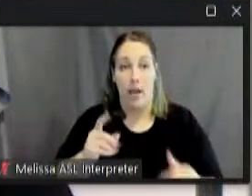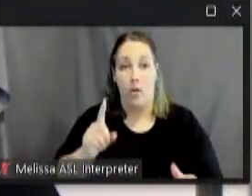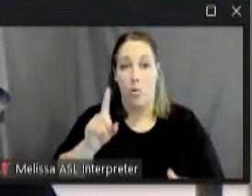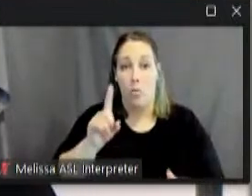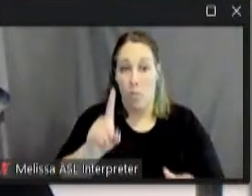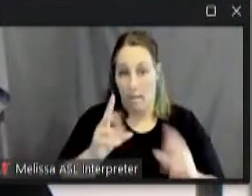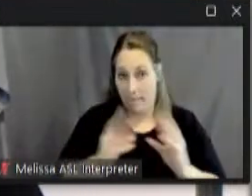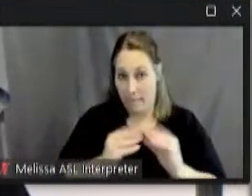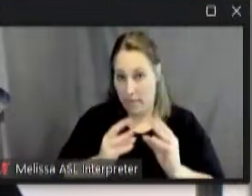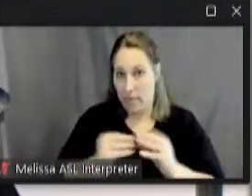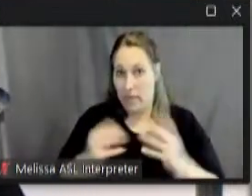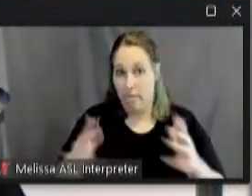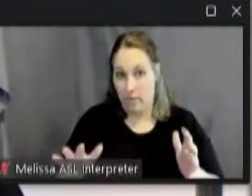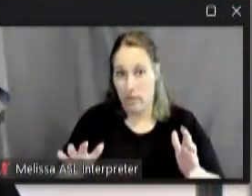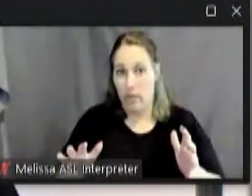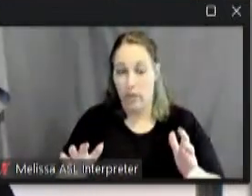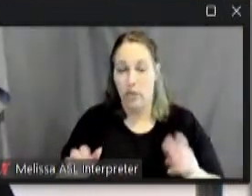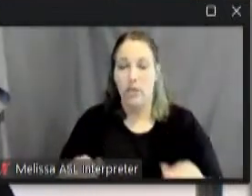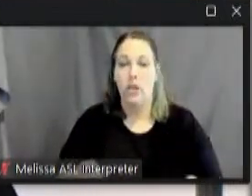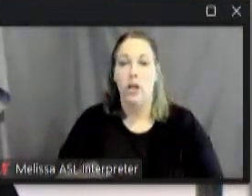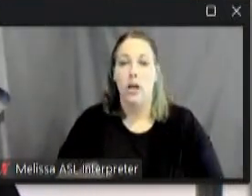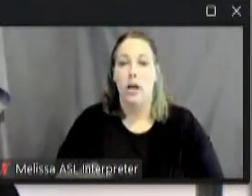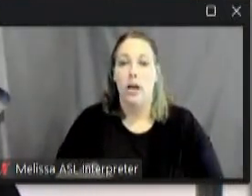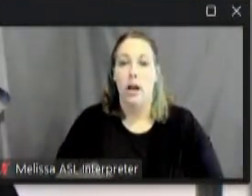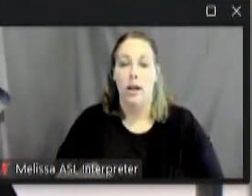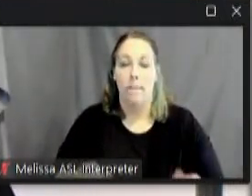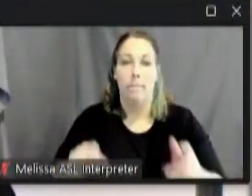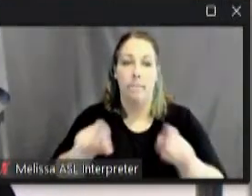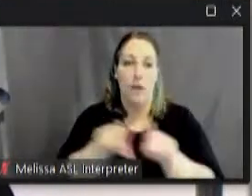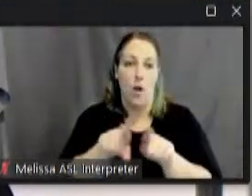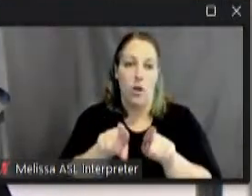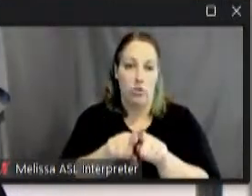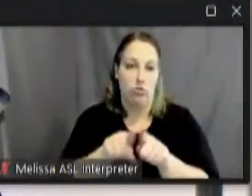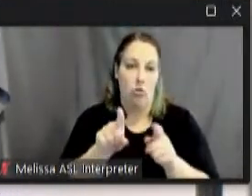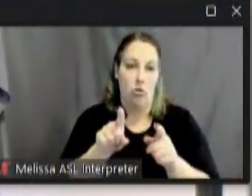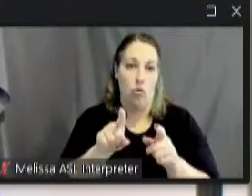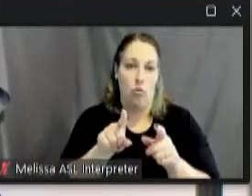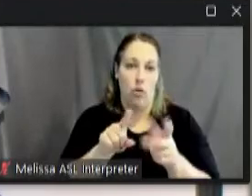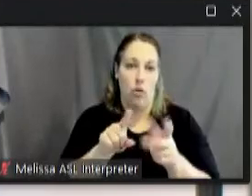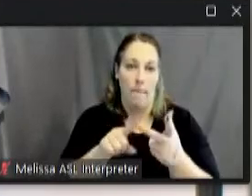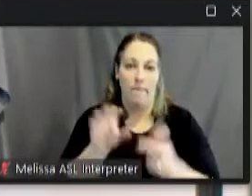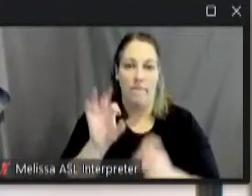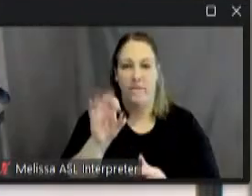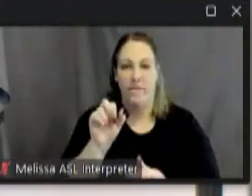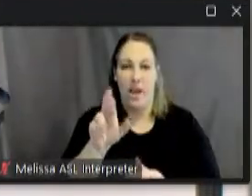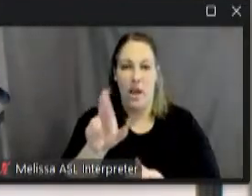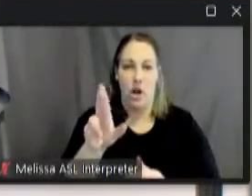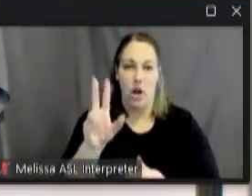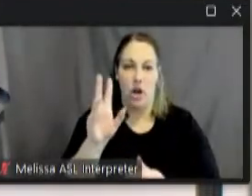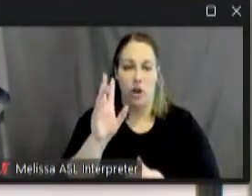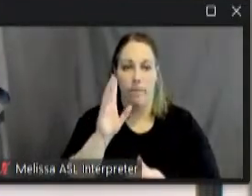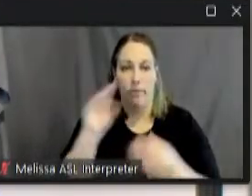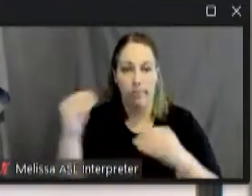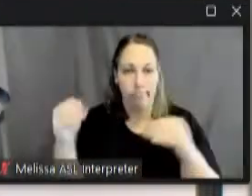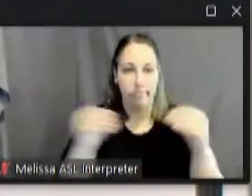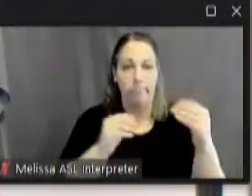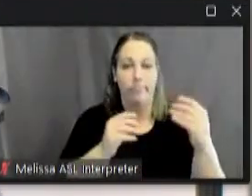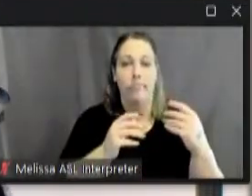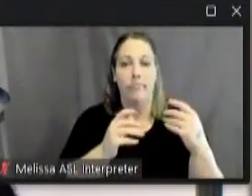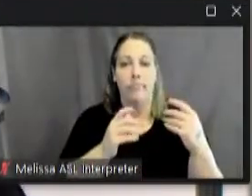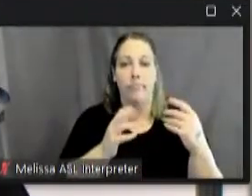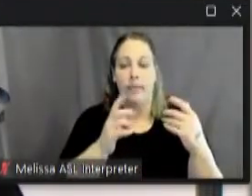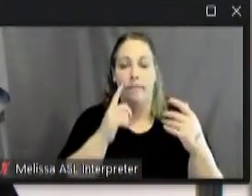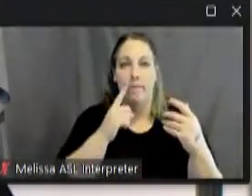meeting at and also a large fair. And we also hope to make